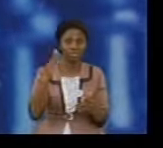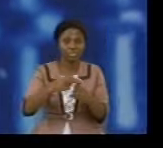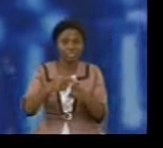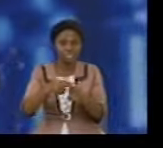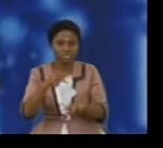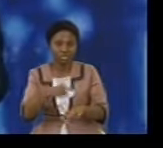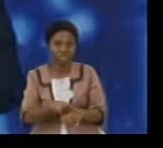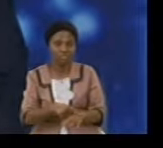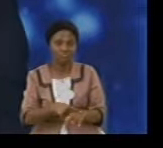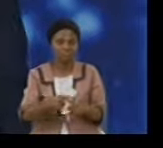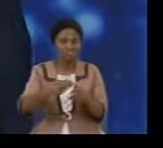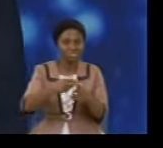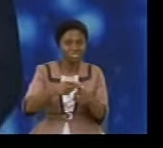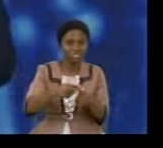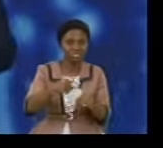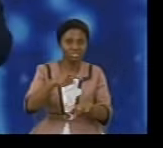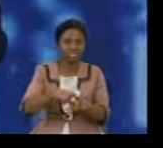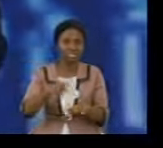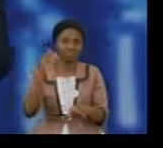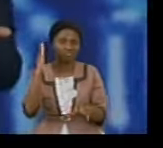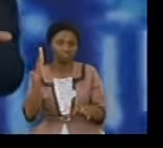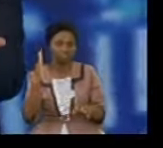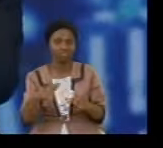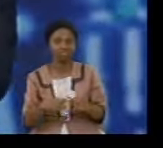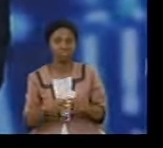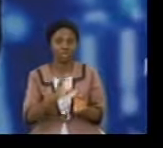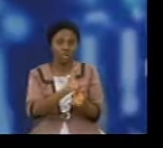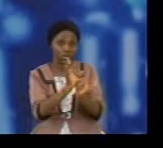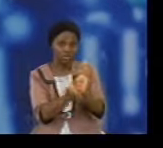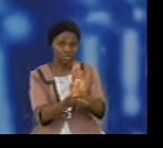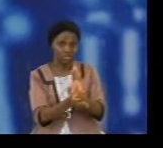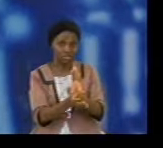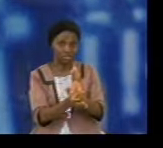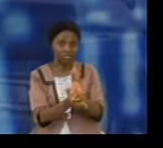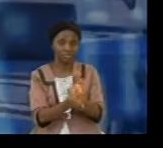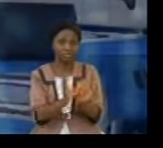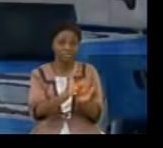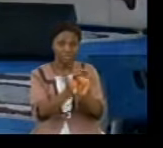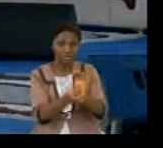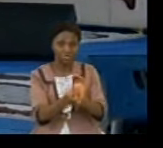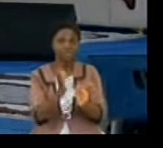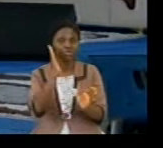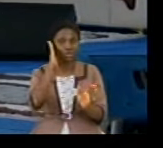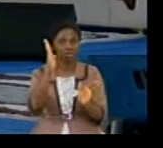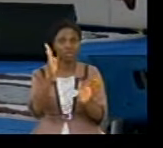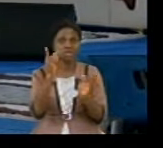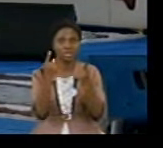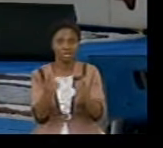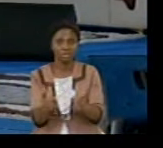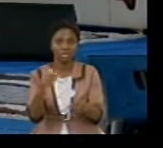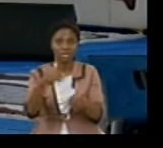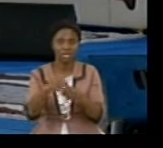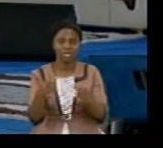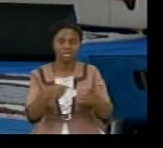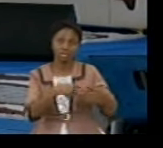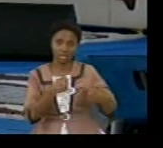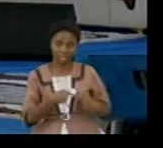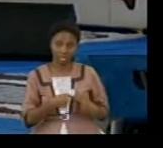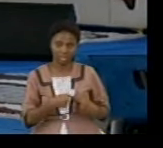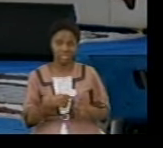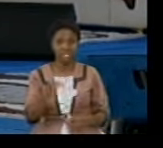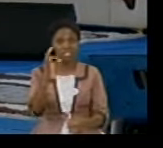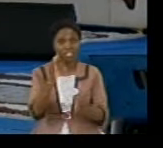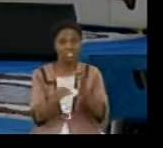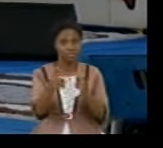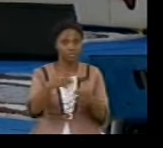temporary of a moment. Conversion will take place in the heart. It will make a